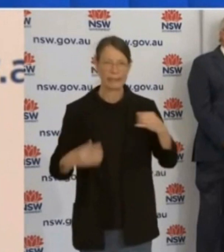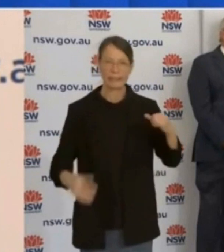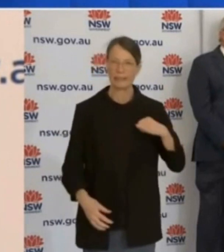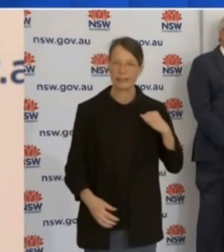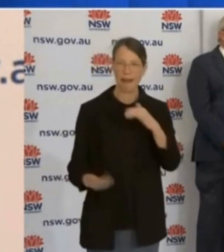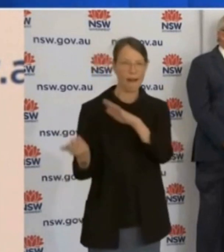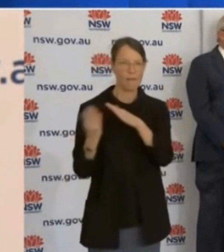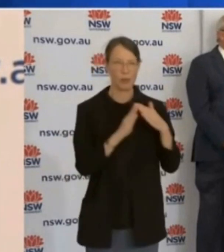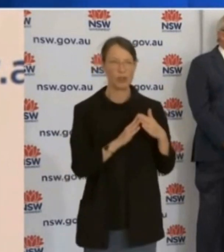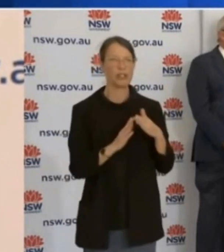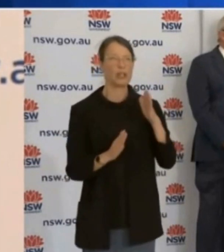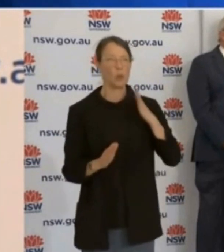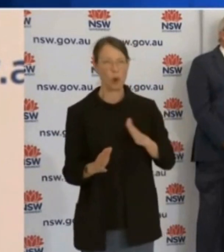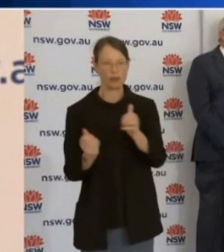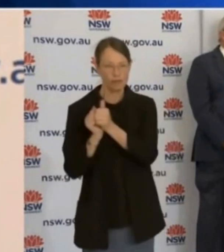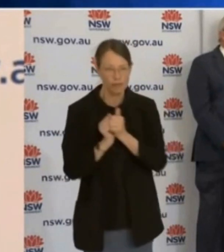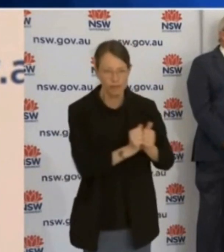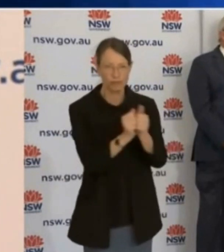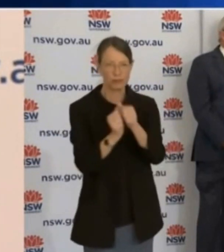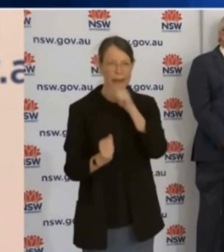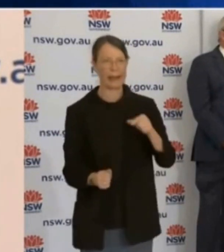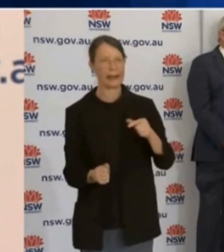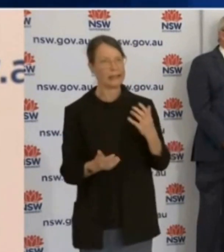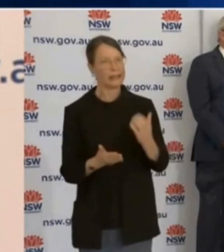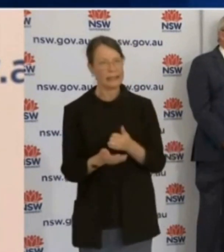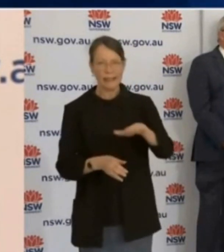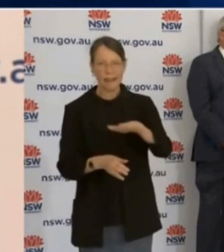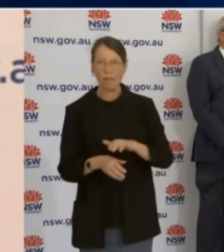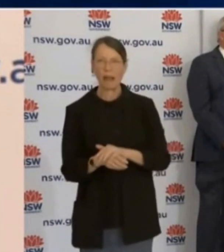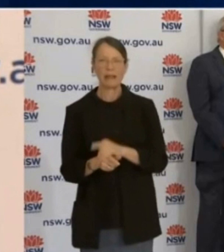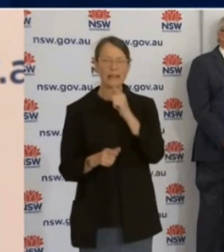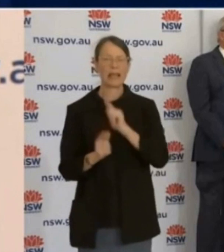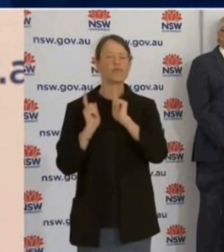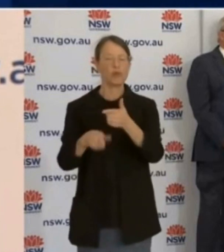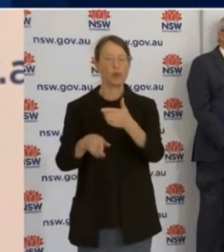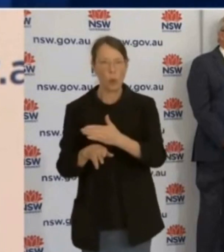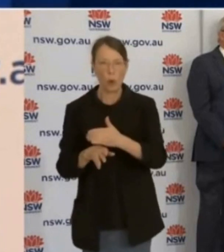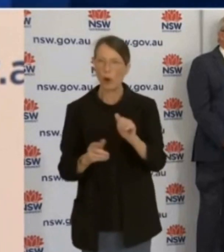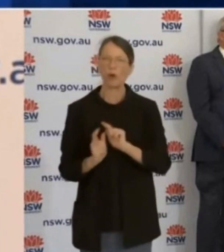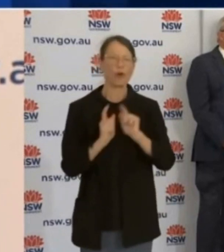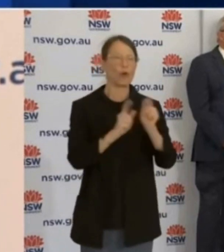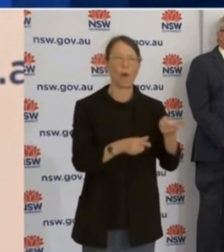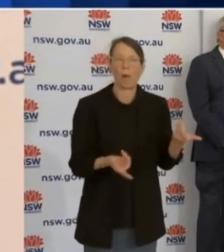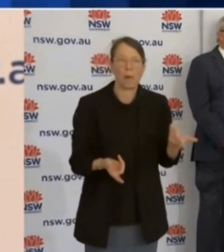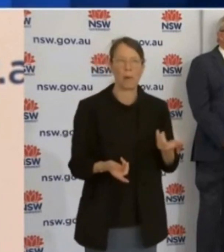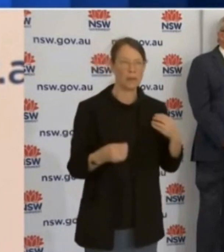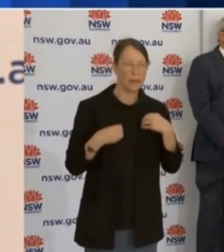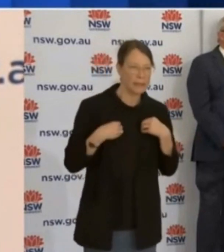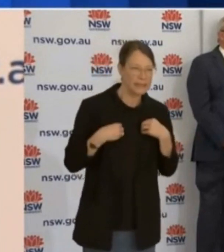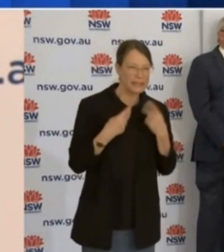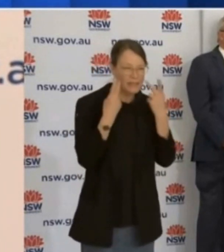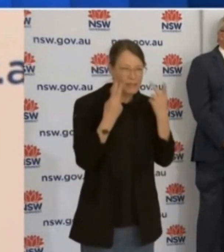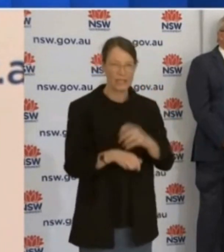to make safe places to work and also to make safe places for people to go. I wouldn't feel comfortable using a service or going anywhere if I felt people